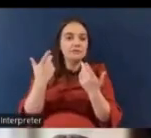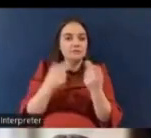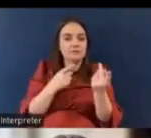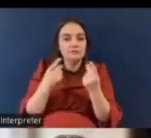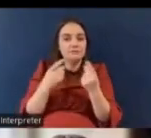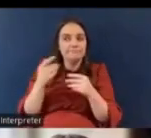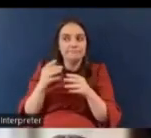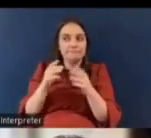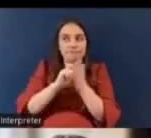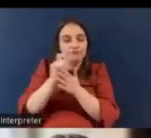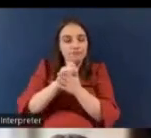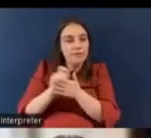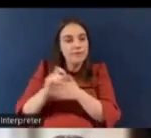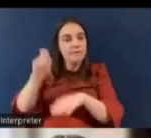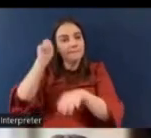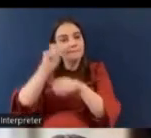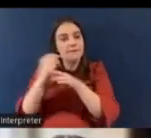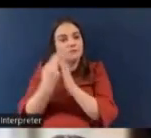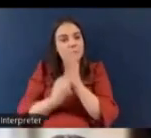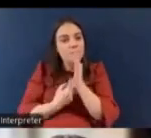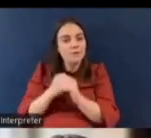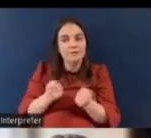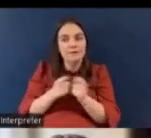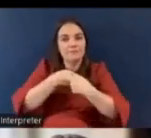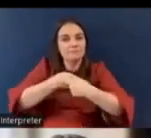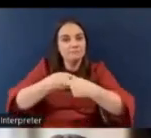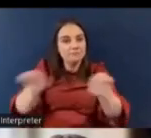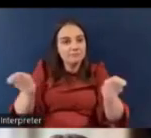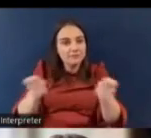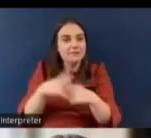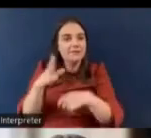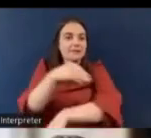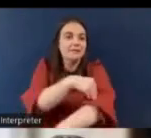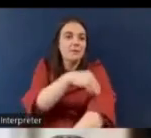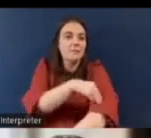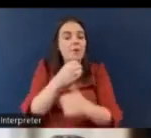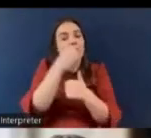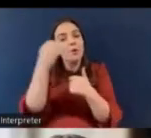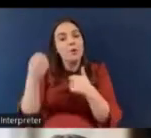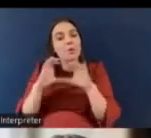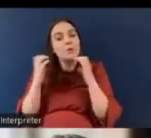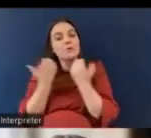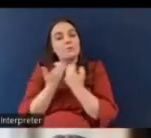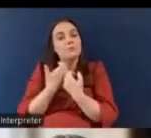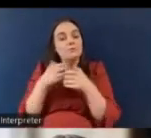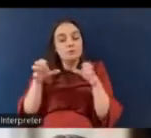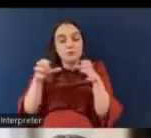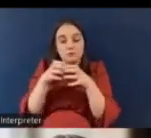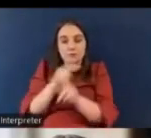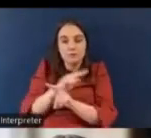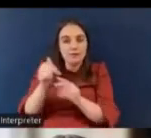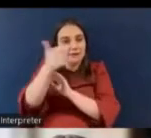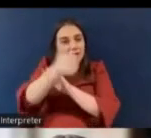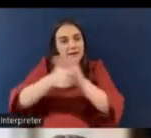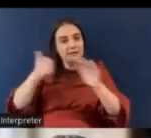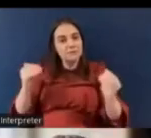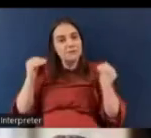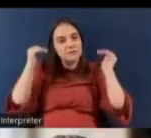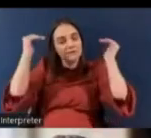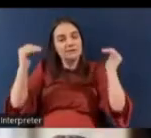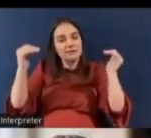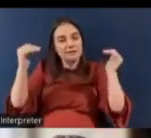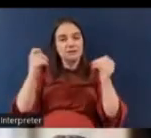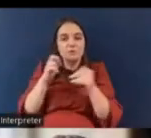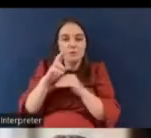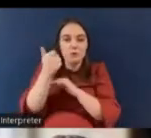best reports. So that's a problem, that other community groups didn't have the expertise maybe or experience